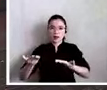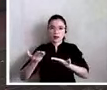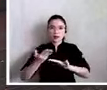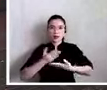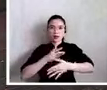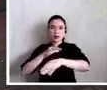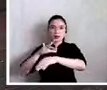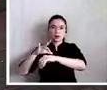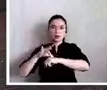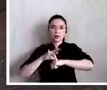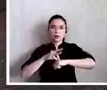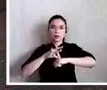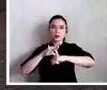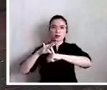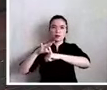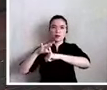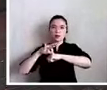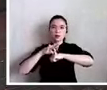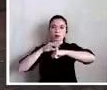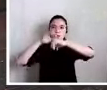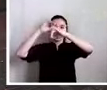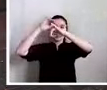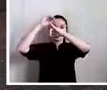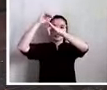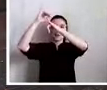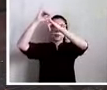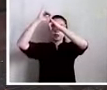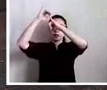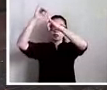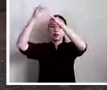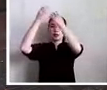done on earth as it is.